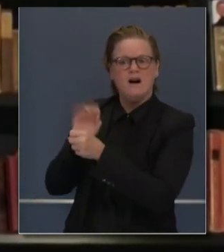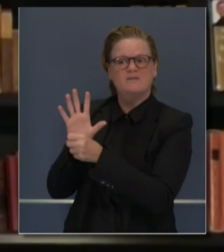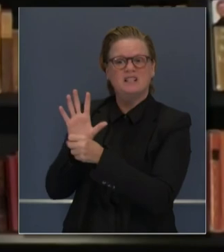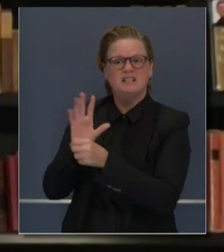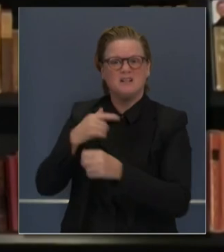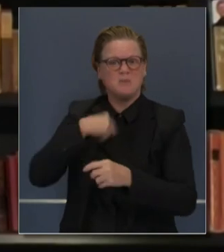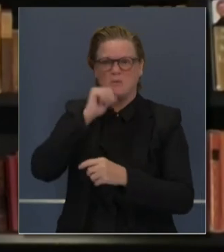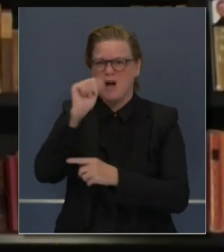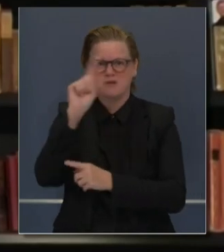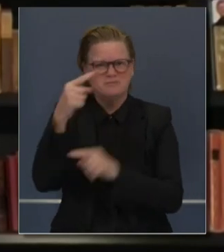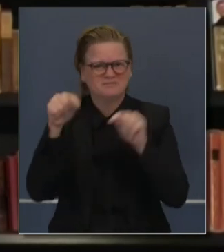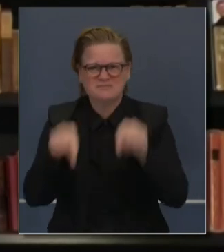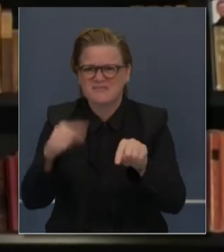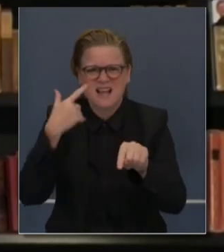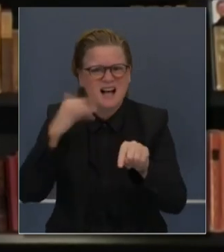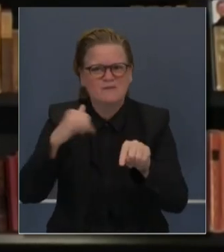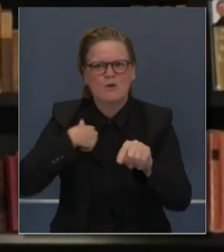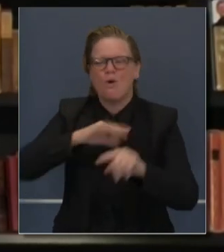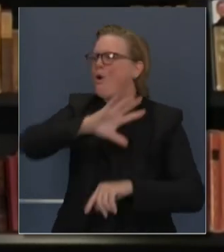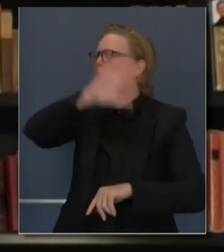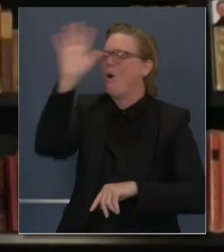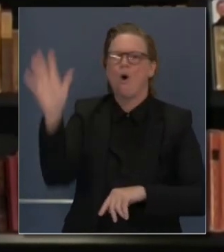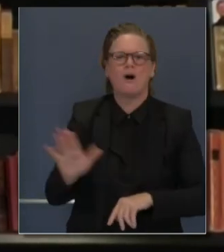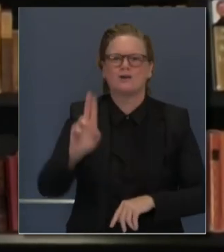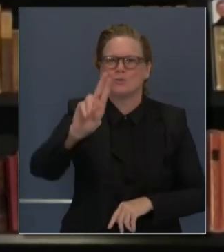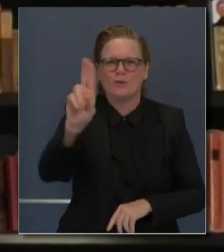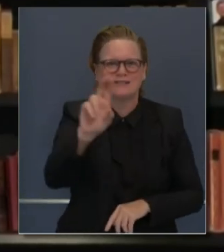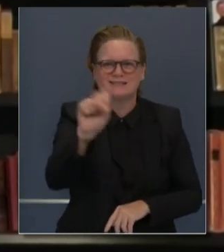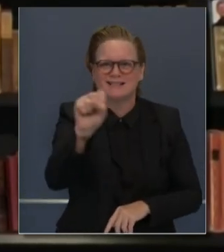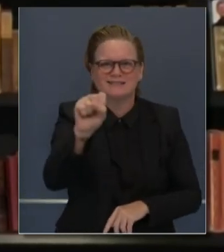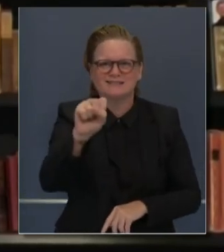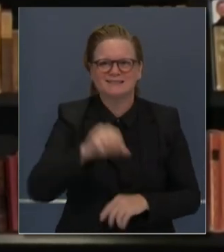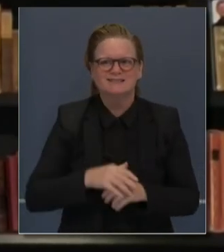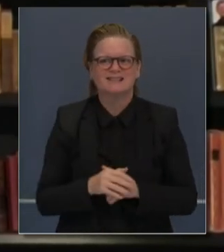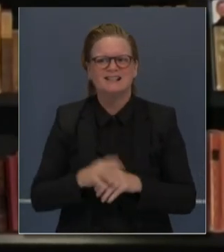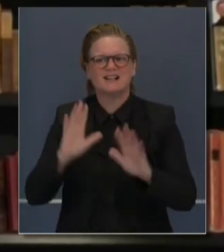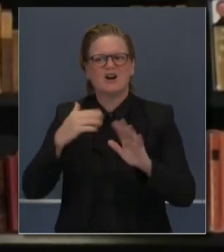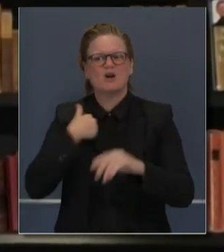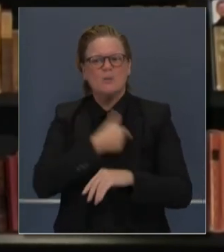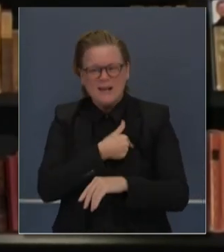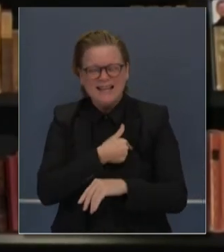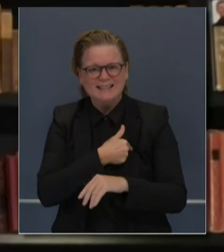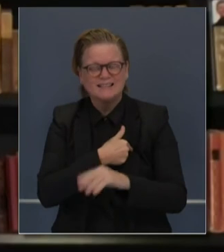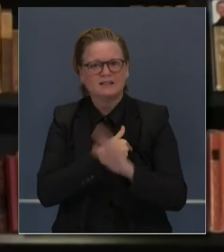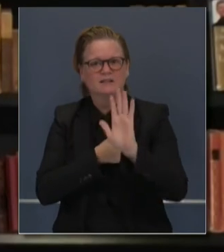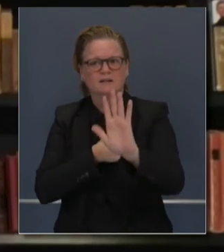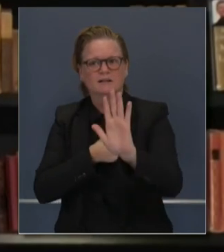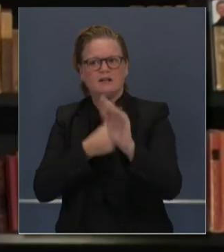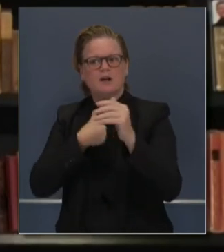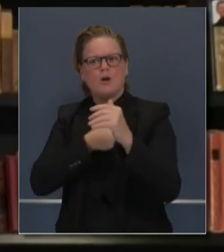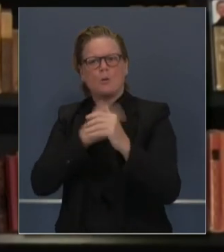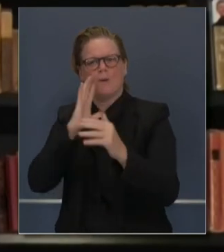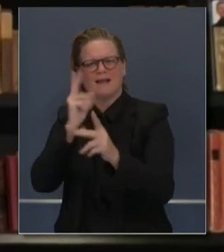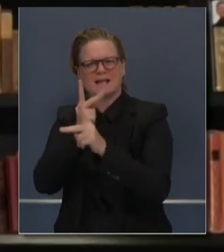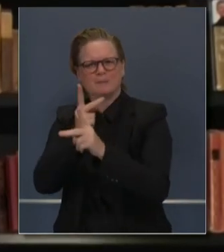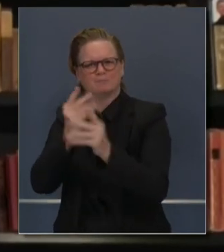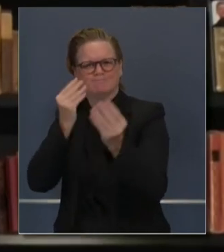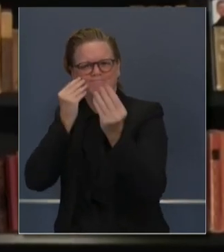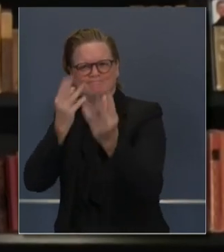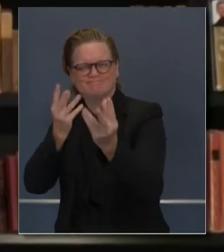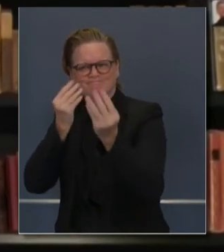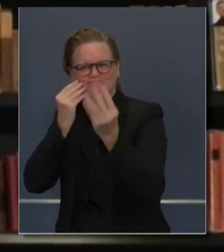assure you that we will be coming out with some additional information, some additional